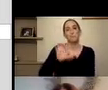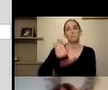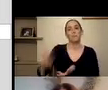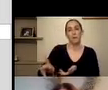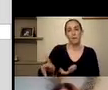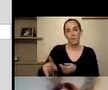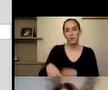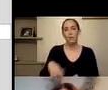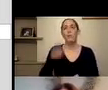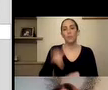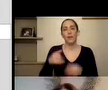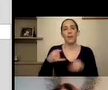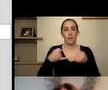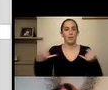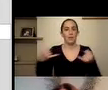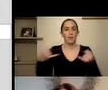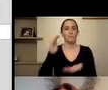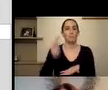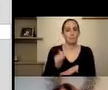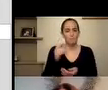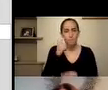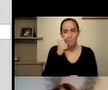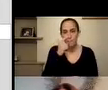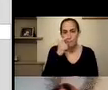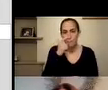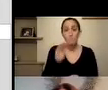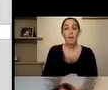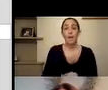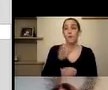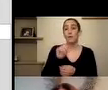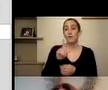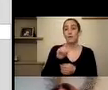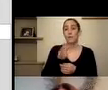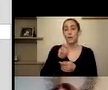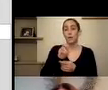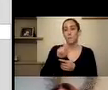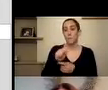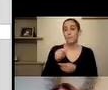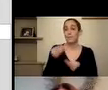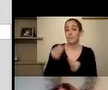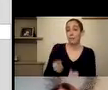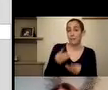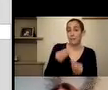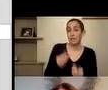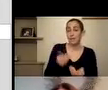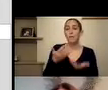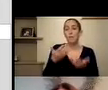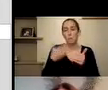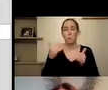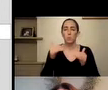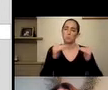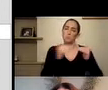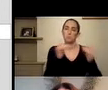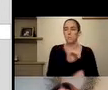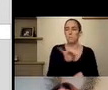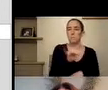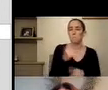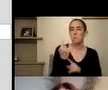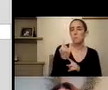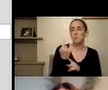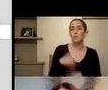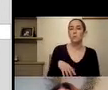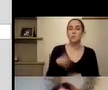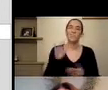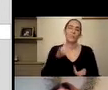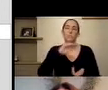actually decreased. Our endowment spending remained probably on par, really almost the same. That's really a